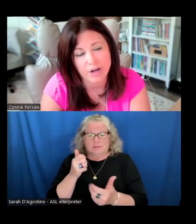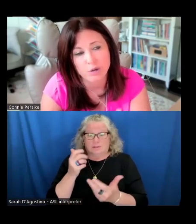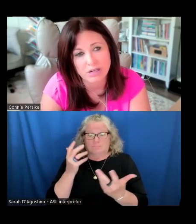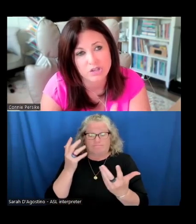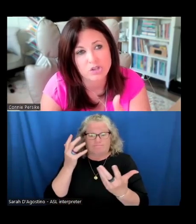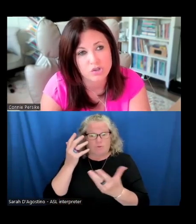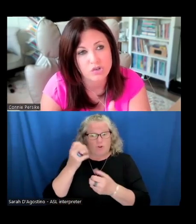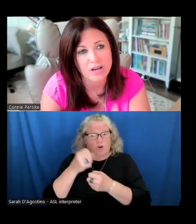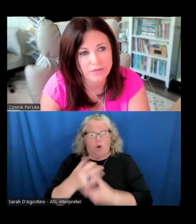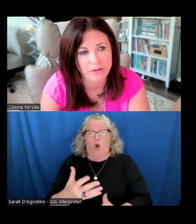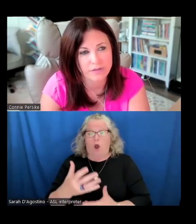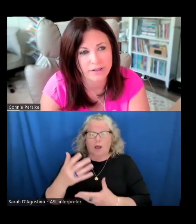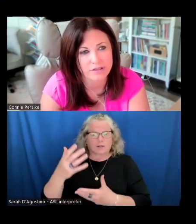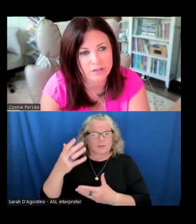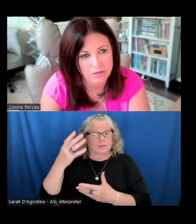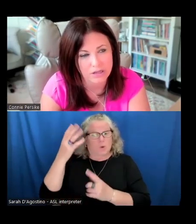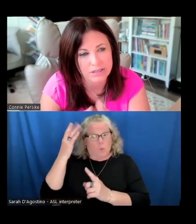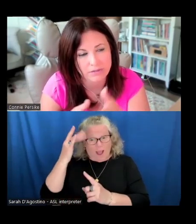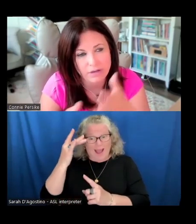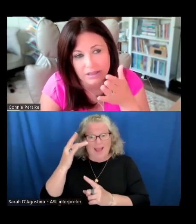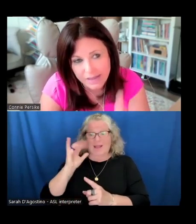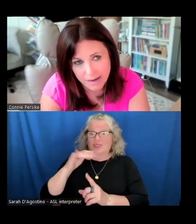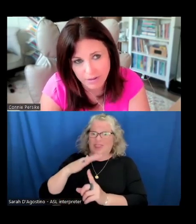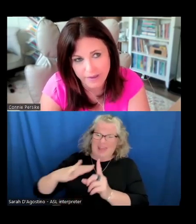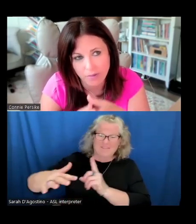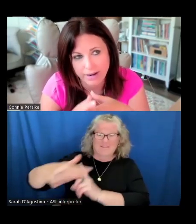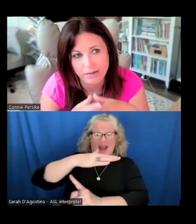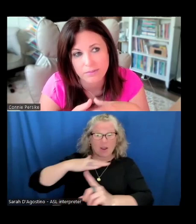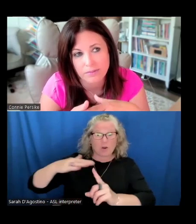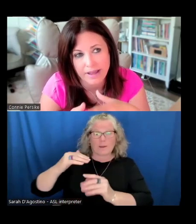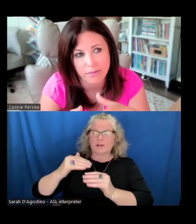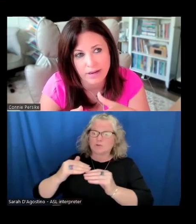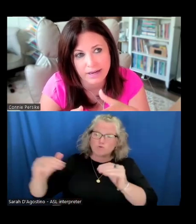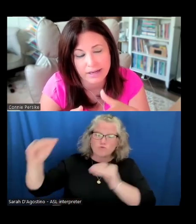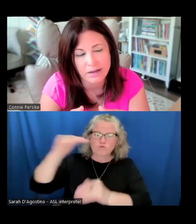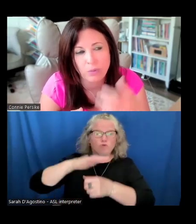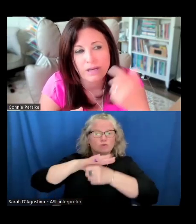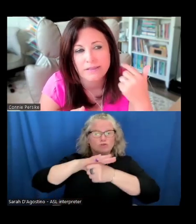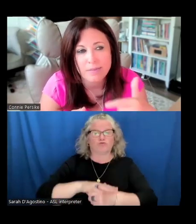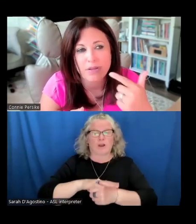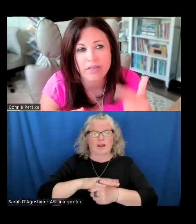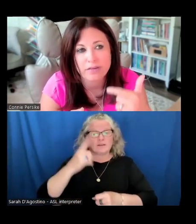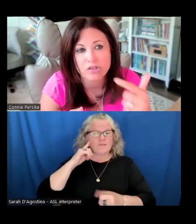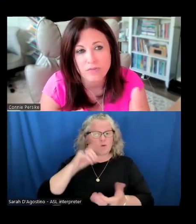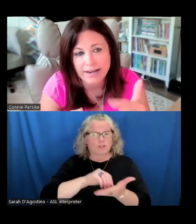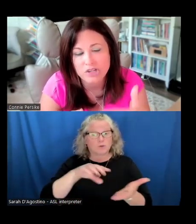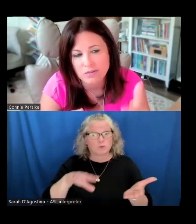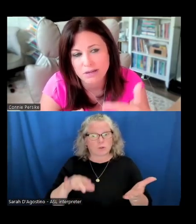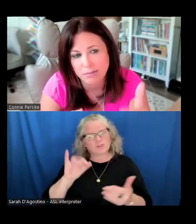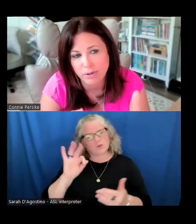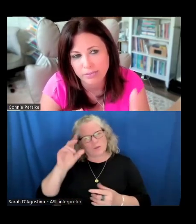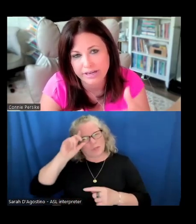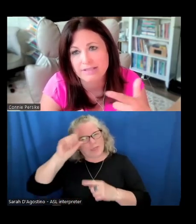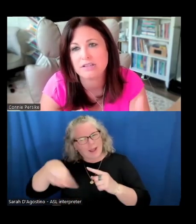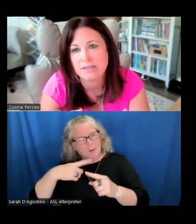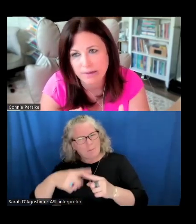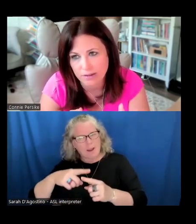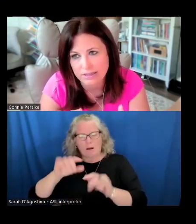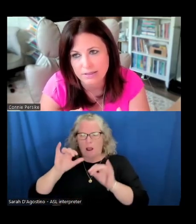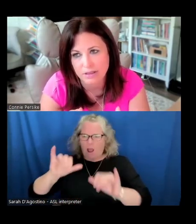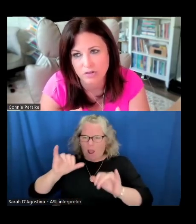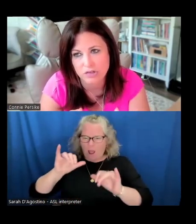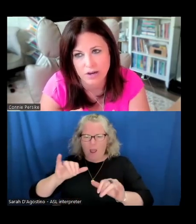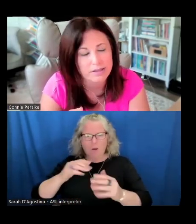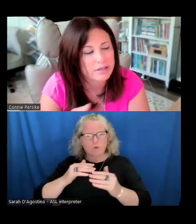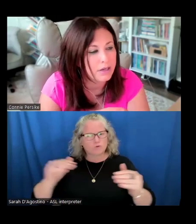that environment is too stressful for the student. And if we can think about that way, we can think about strategies we can put in place to